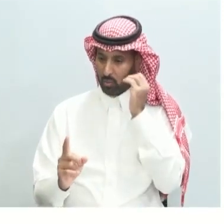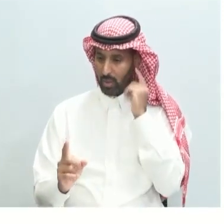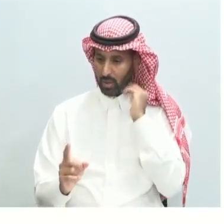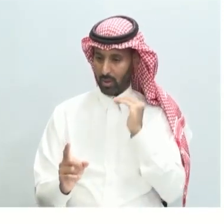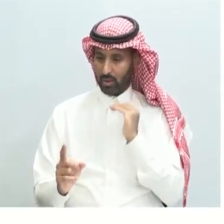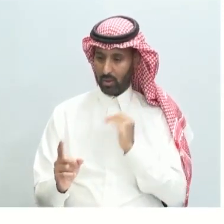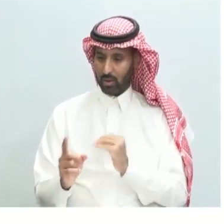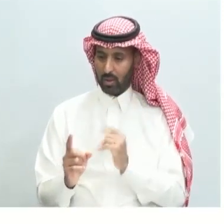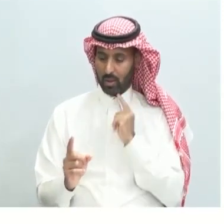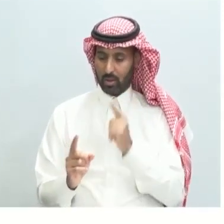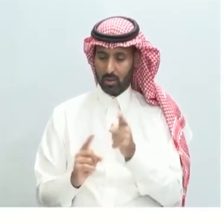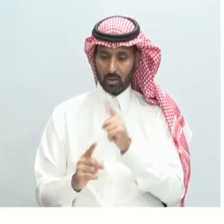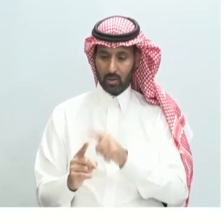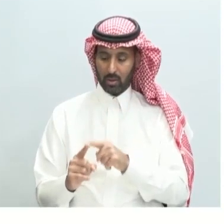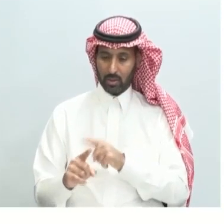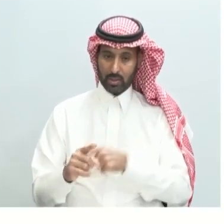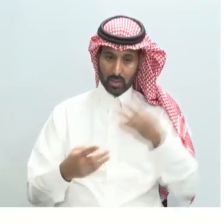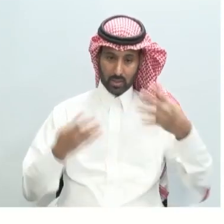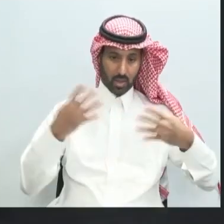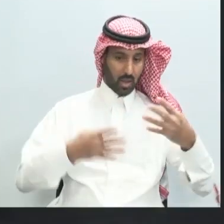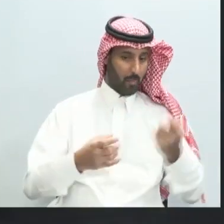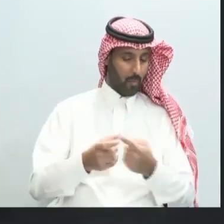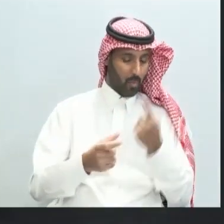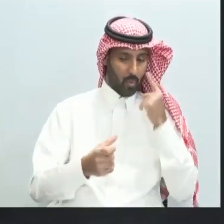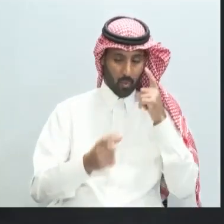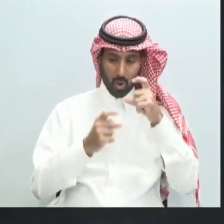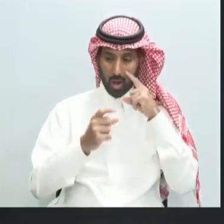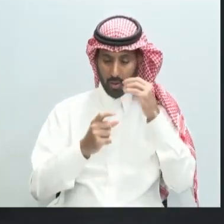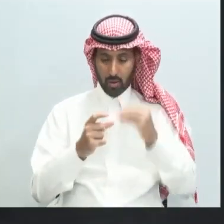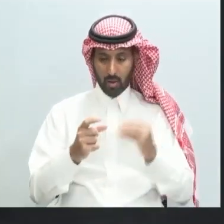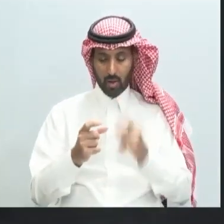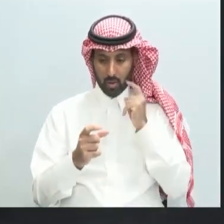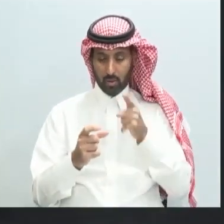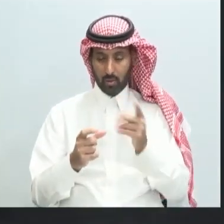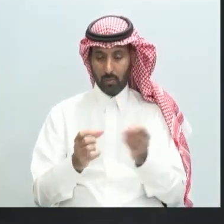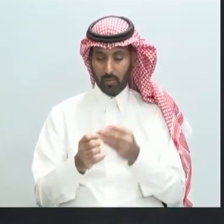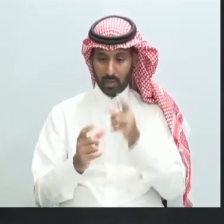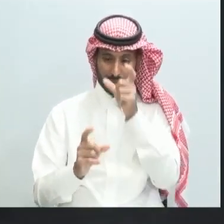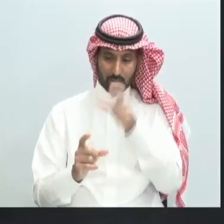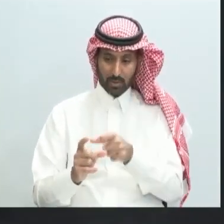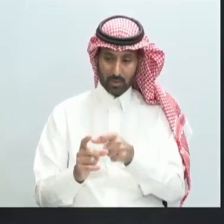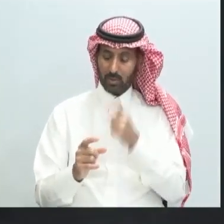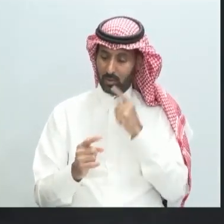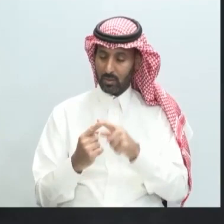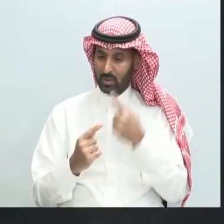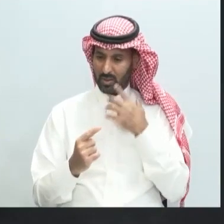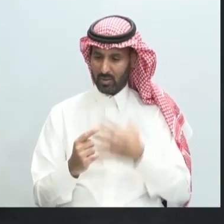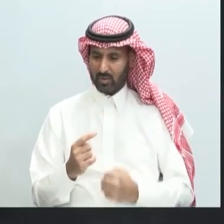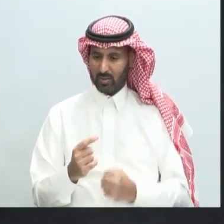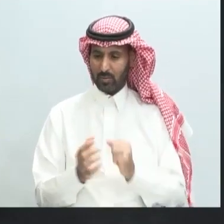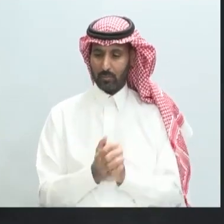answers. Now it is time to match. So which one of these two pictures do you think is the person who has a